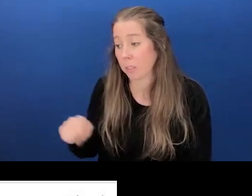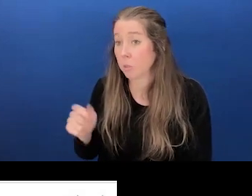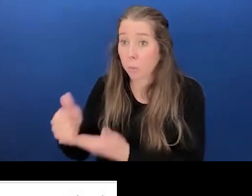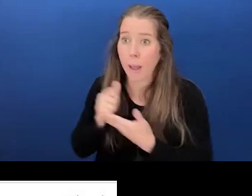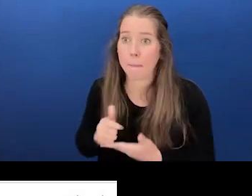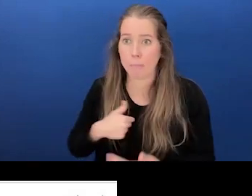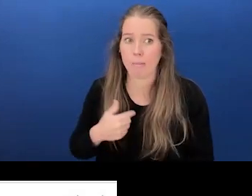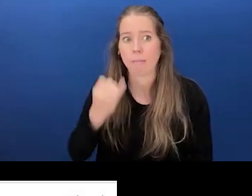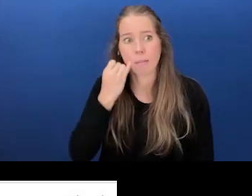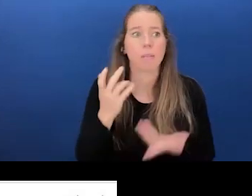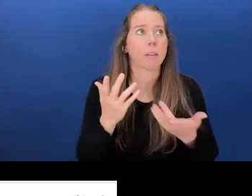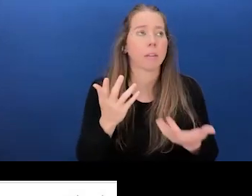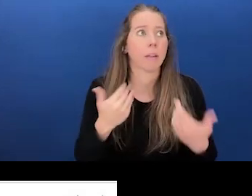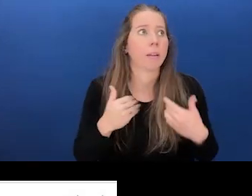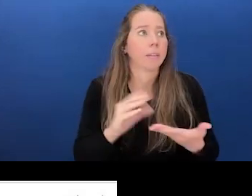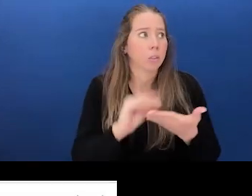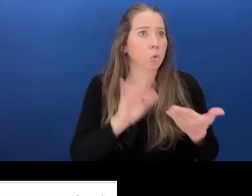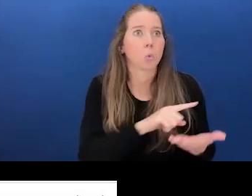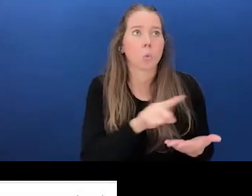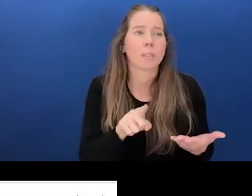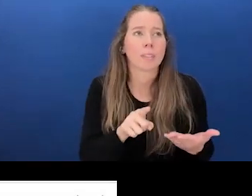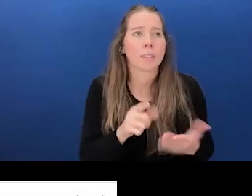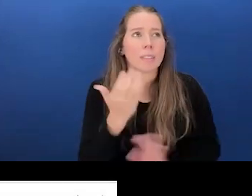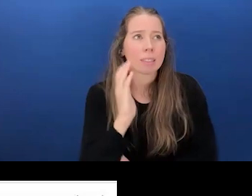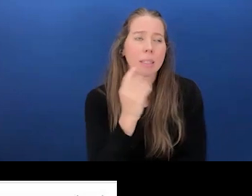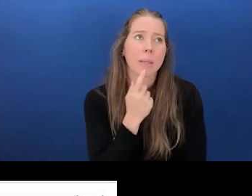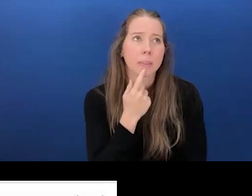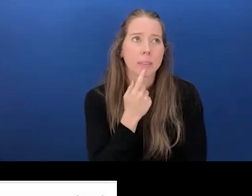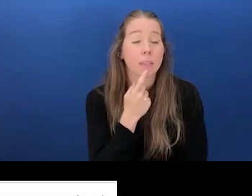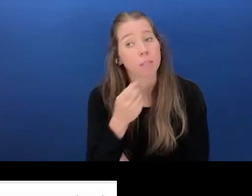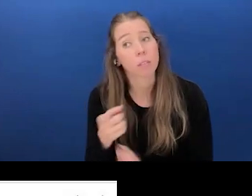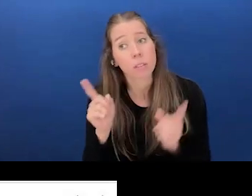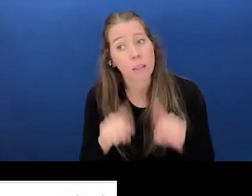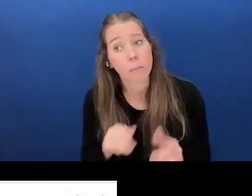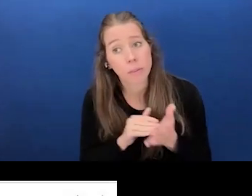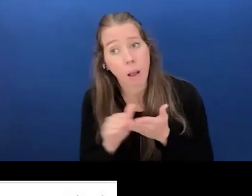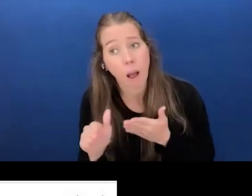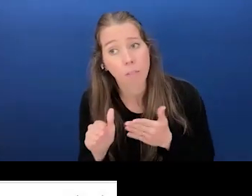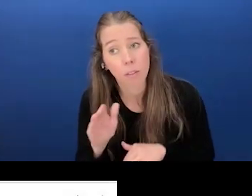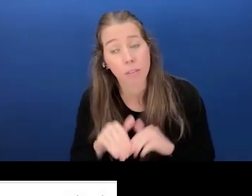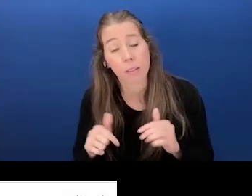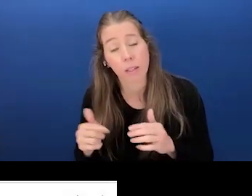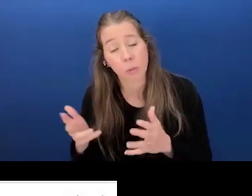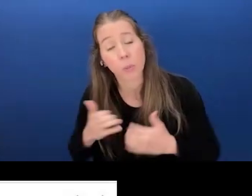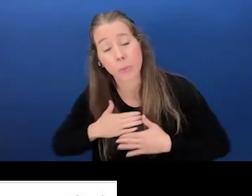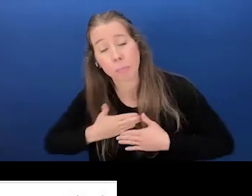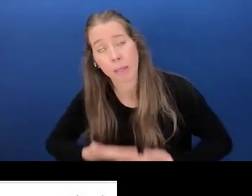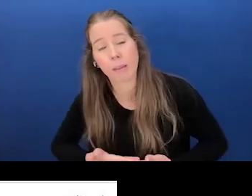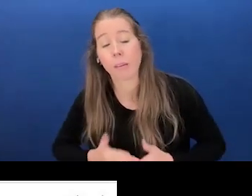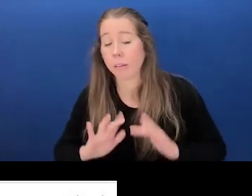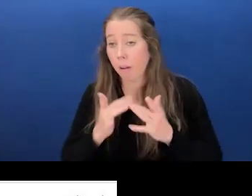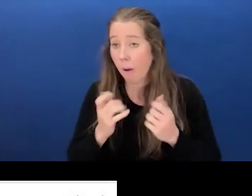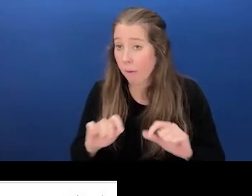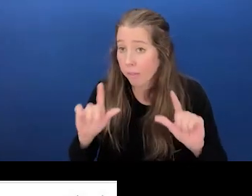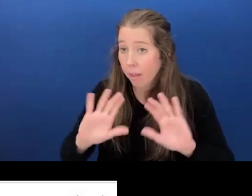If I get a student that appears, and this happens more frequently than I would like to say, in an online